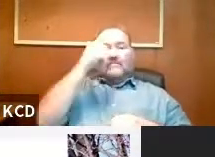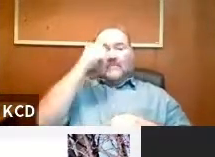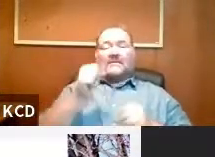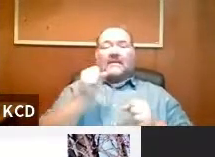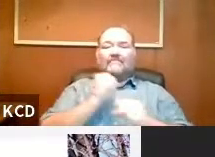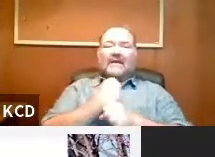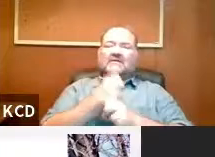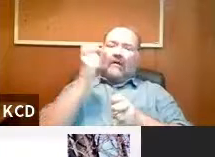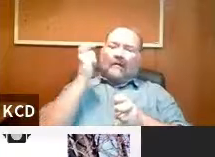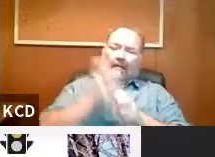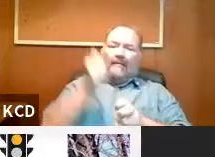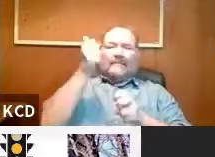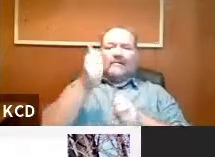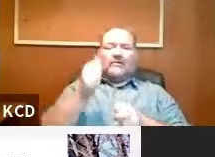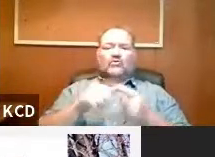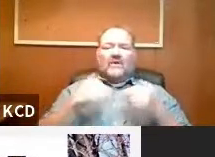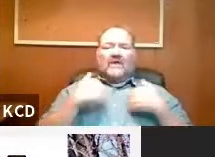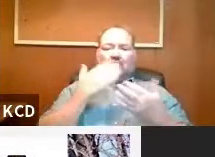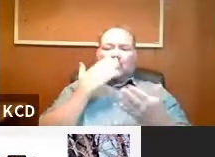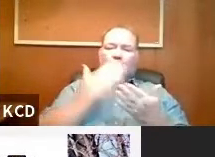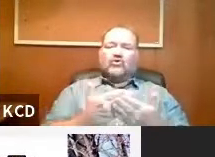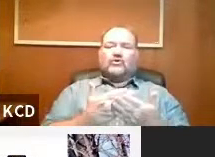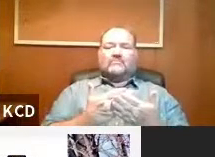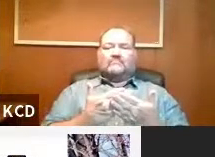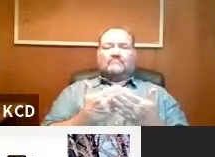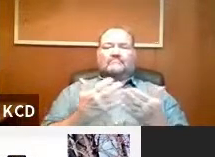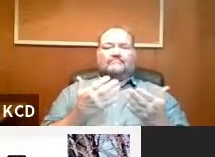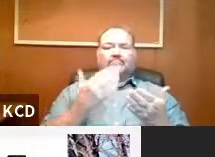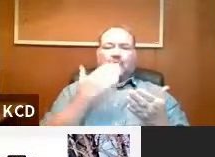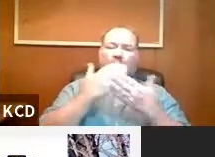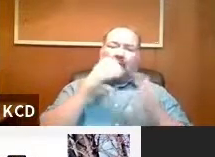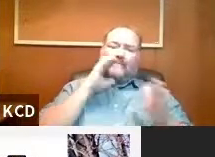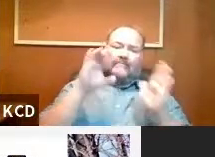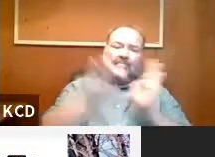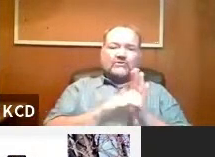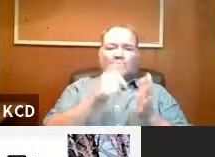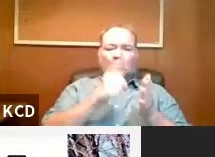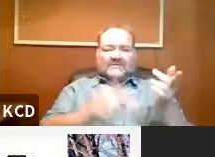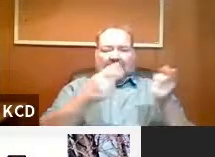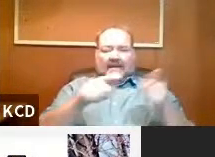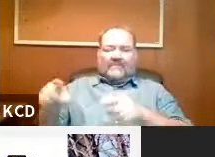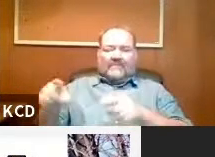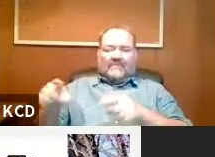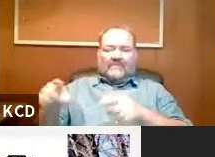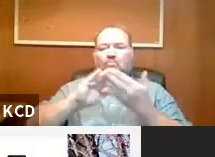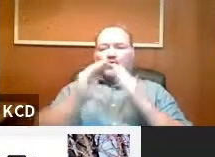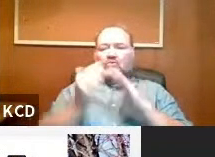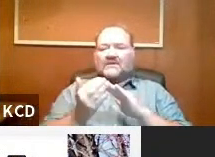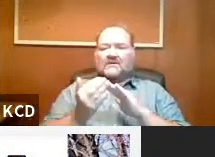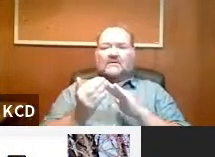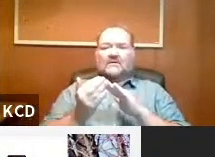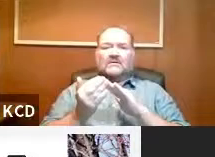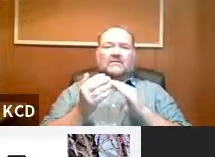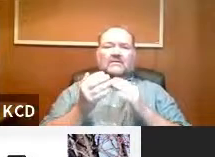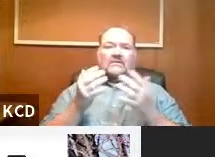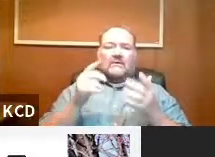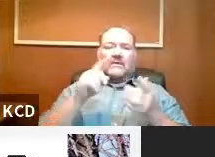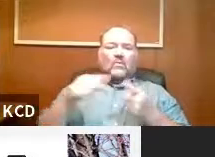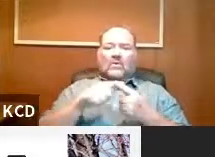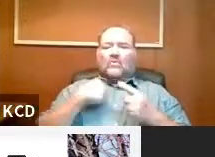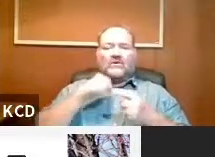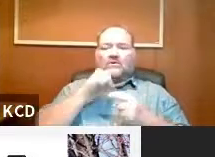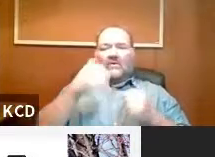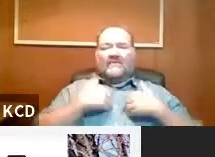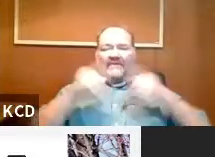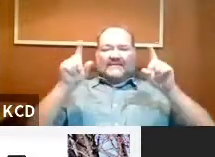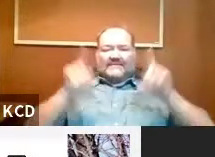makes it really harder to have a good picture of what's happening in the community, when we don't have the